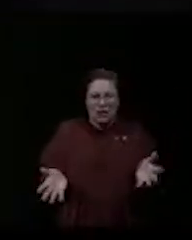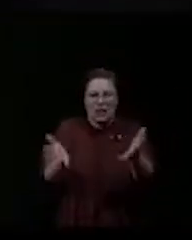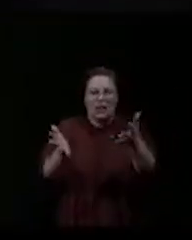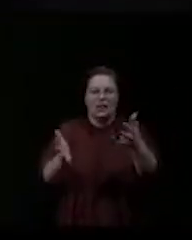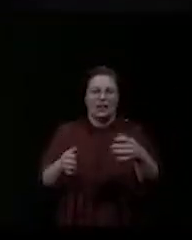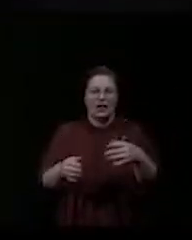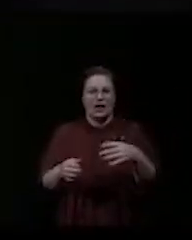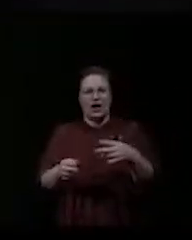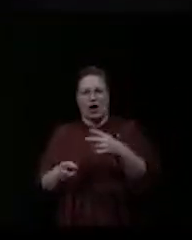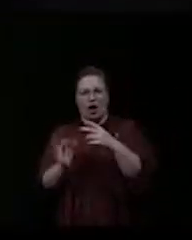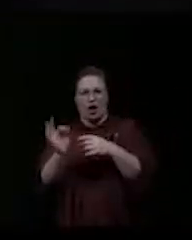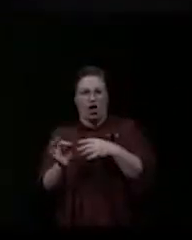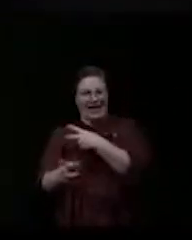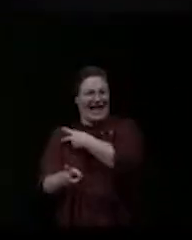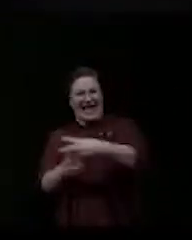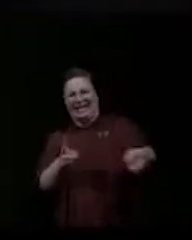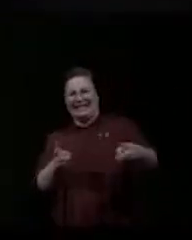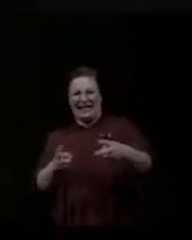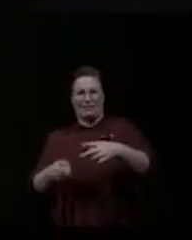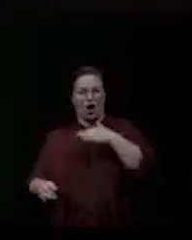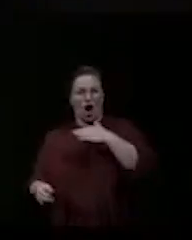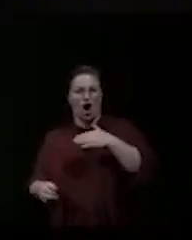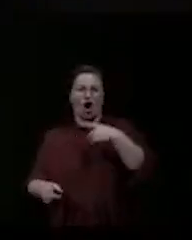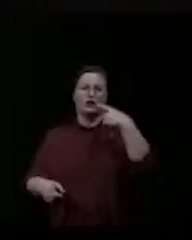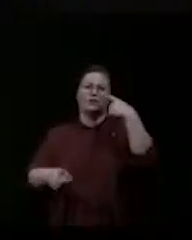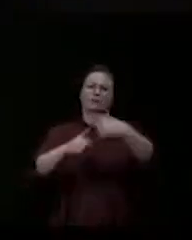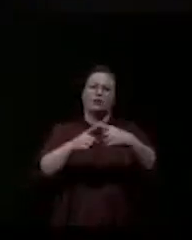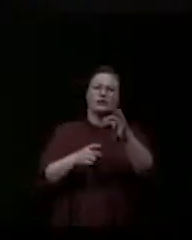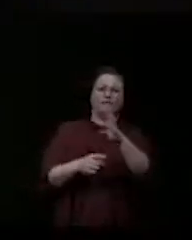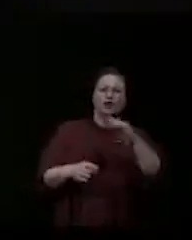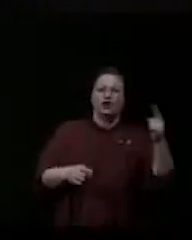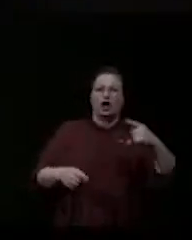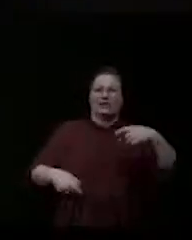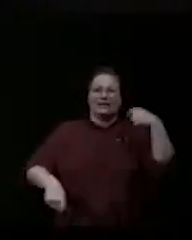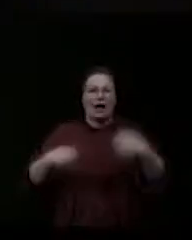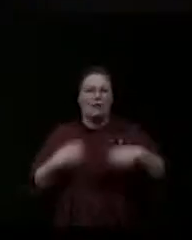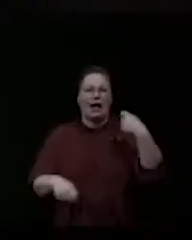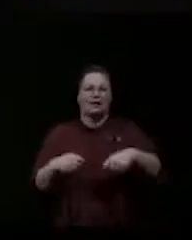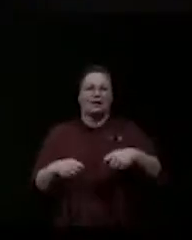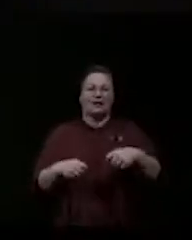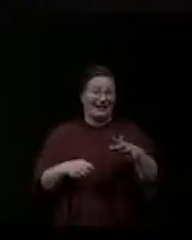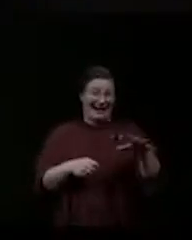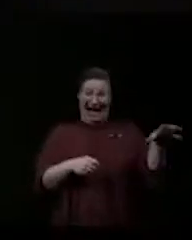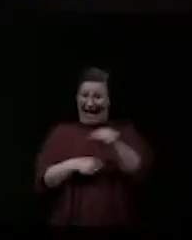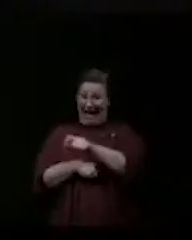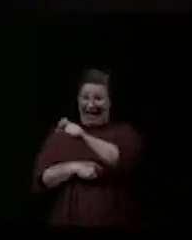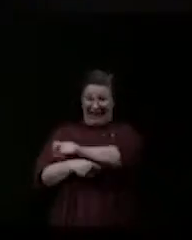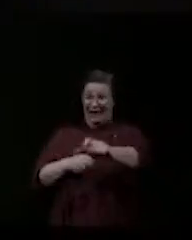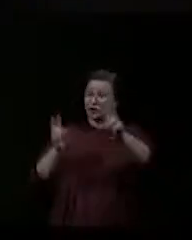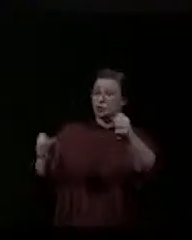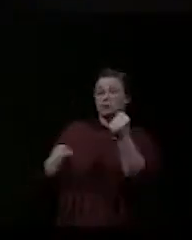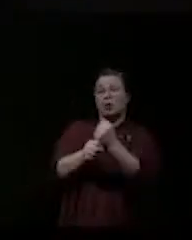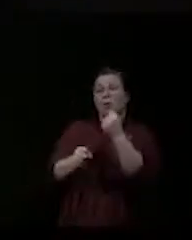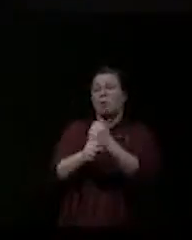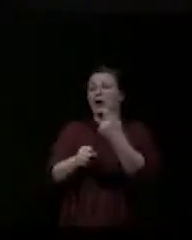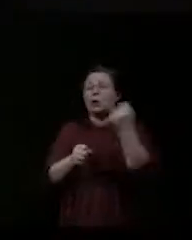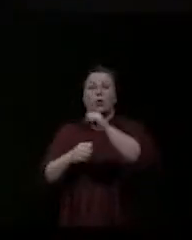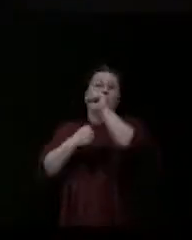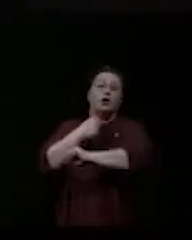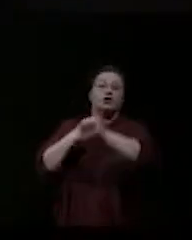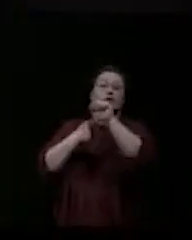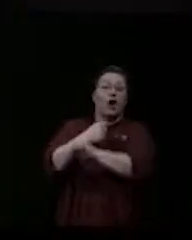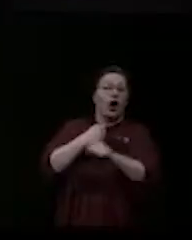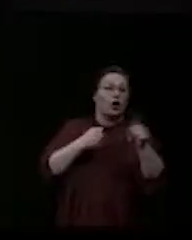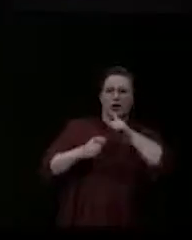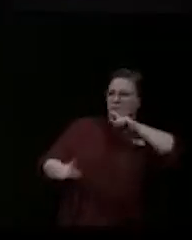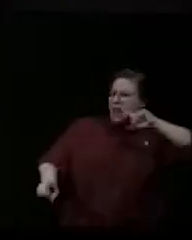far-right hate and smearing of anyone who is involved in defending the